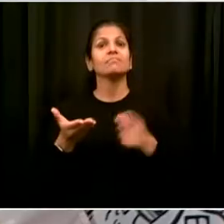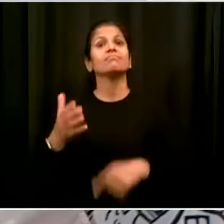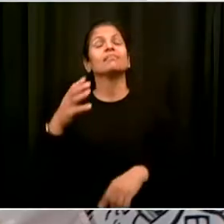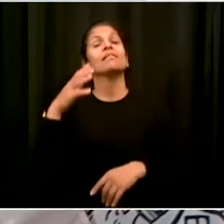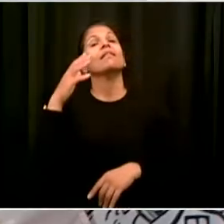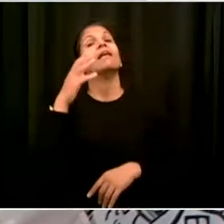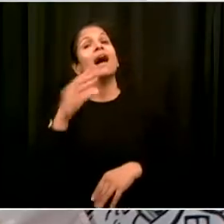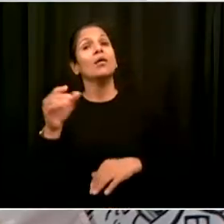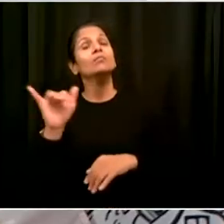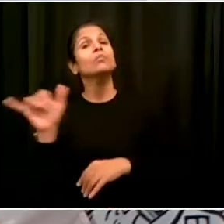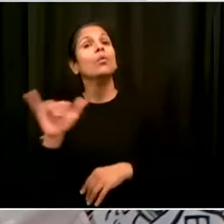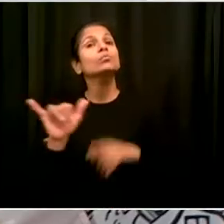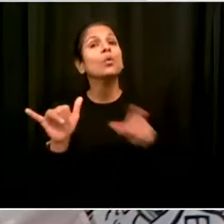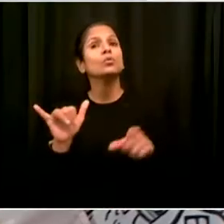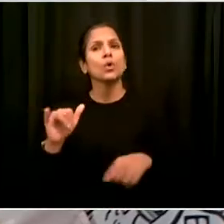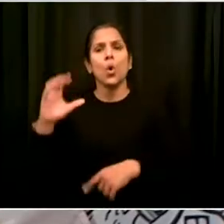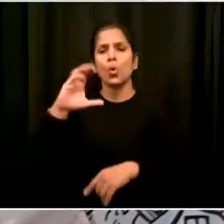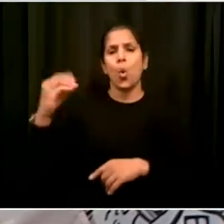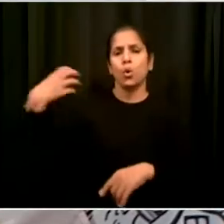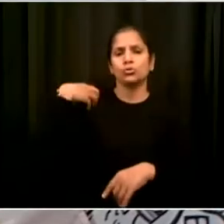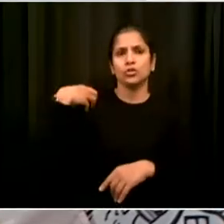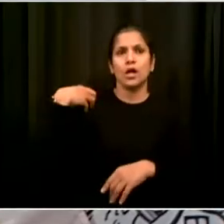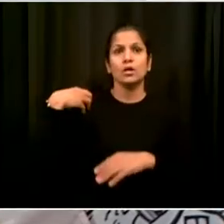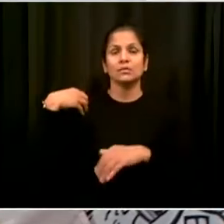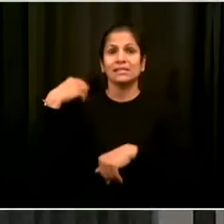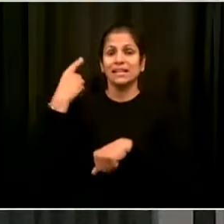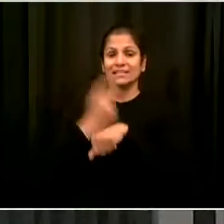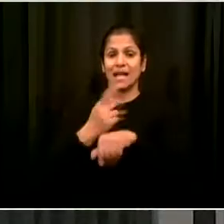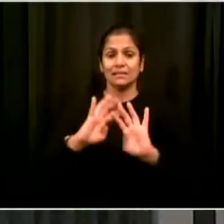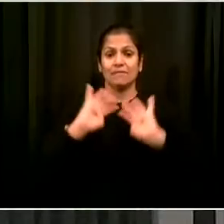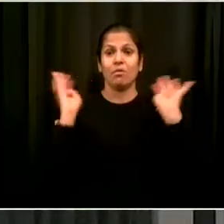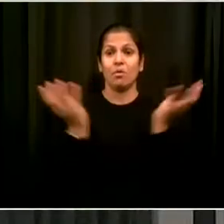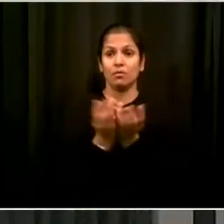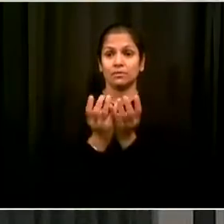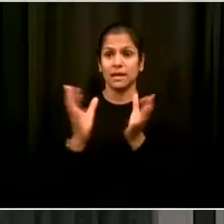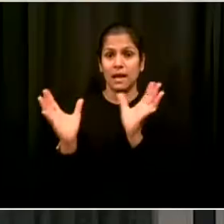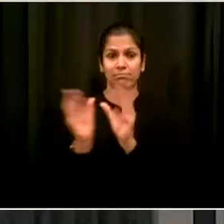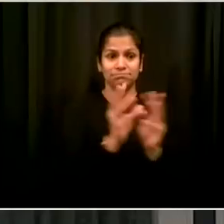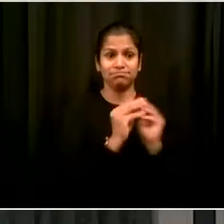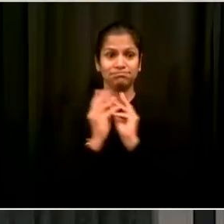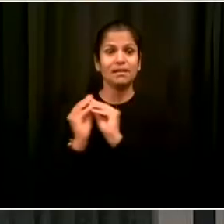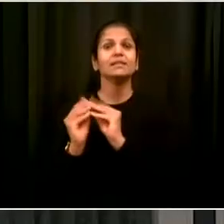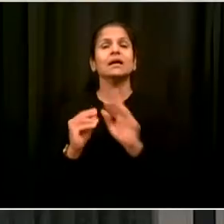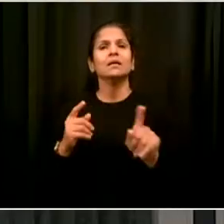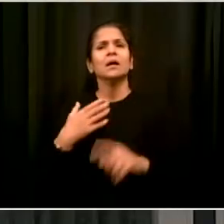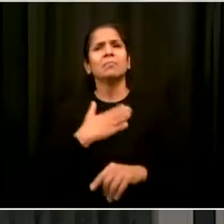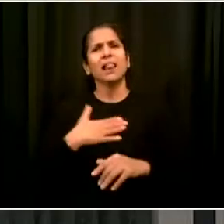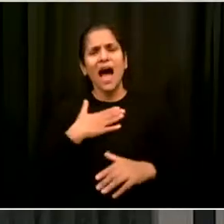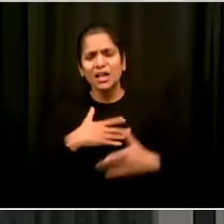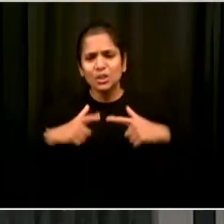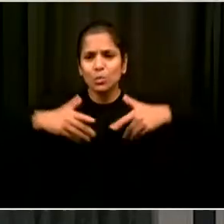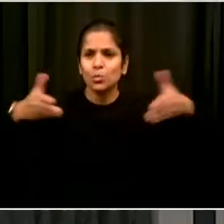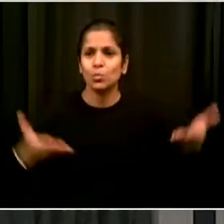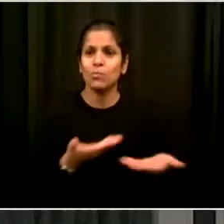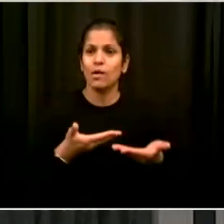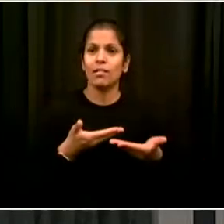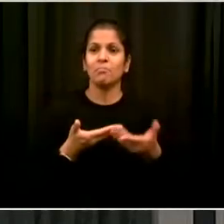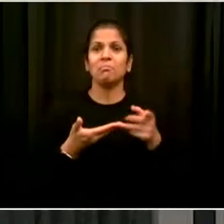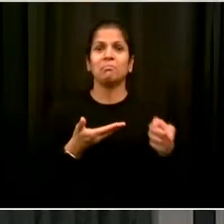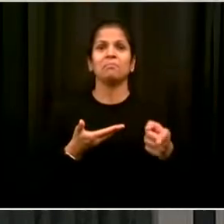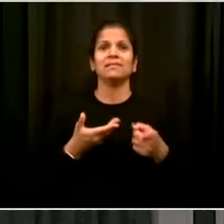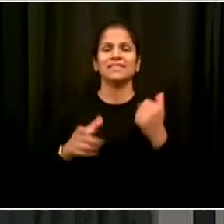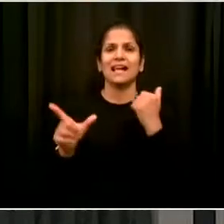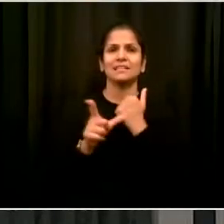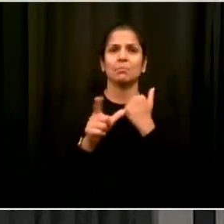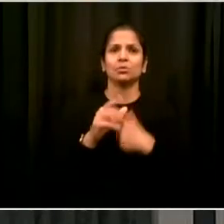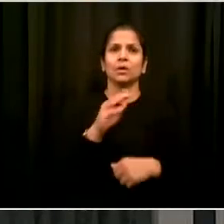task force for racial inclusion and equity. My pleasure to introduce to you Deputy Mayor Melanie Hartzog. Thank you,